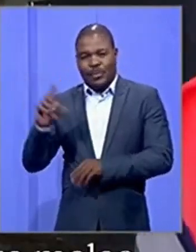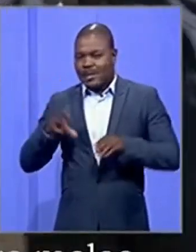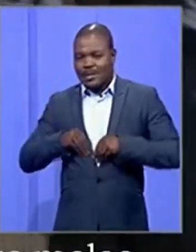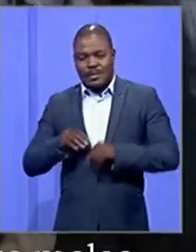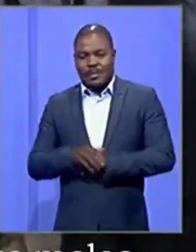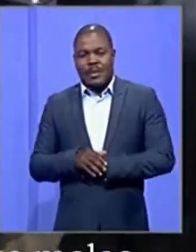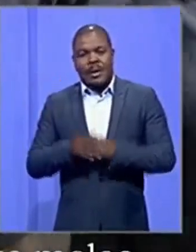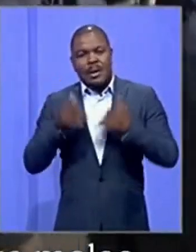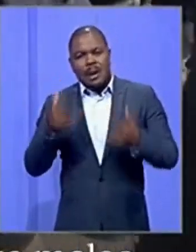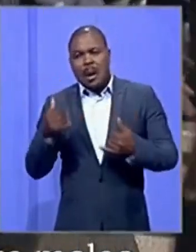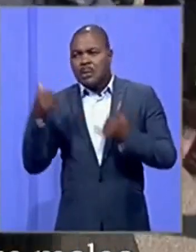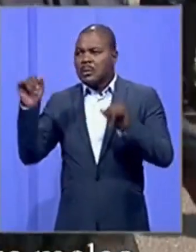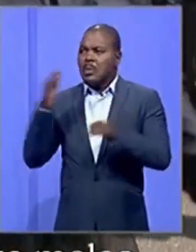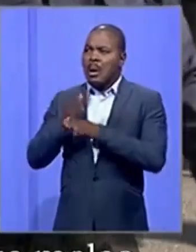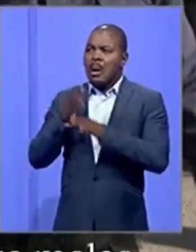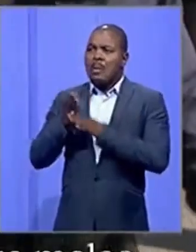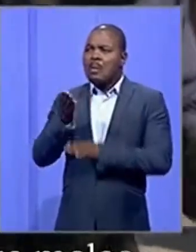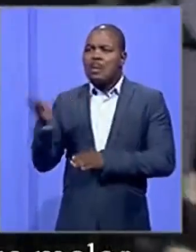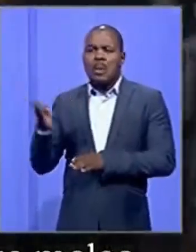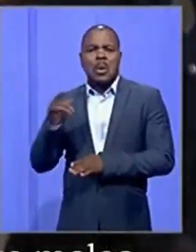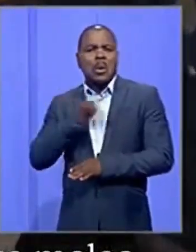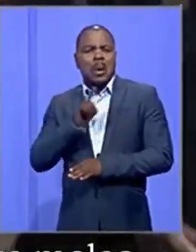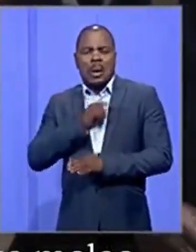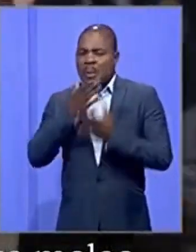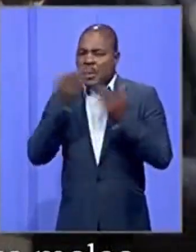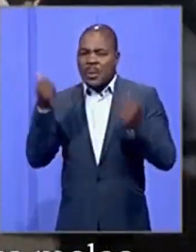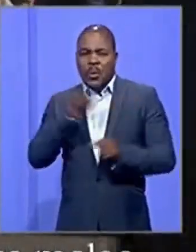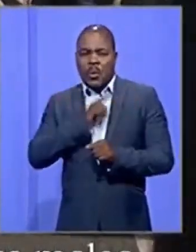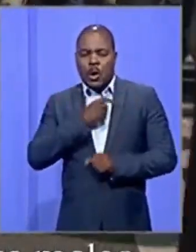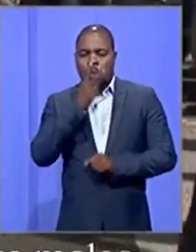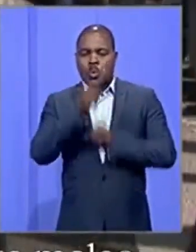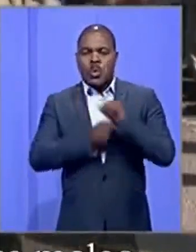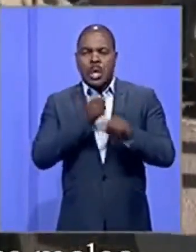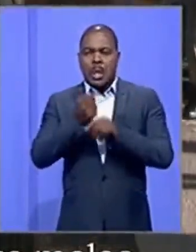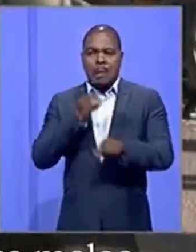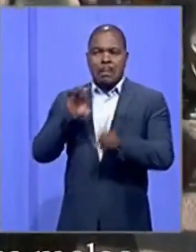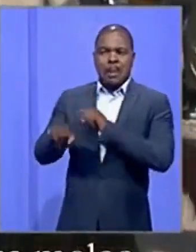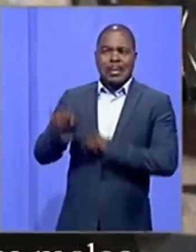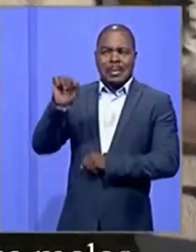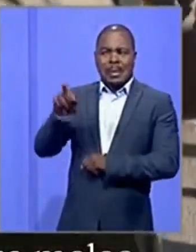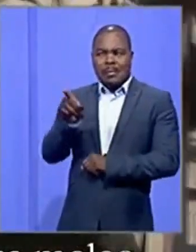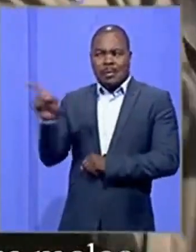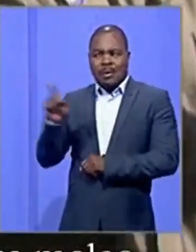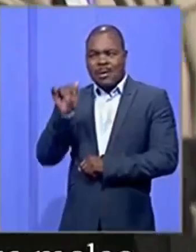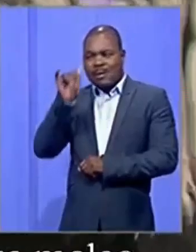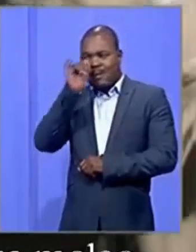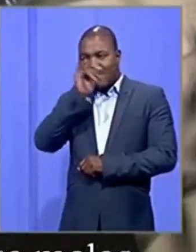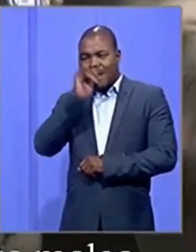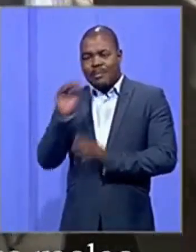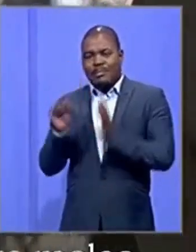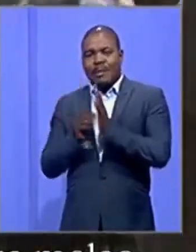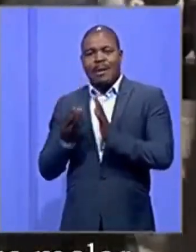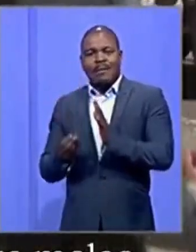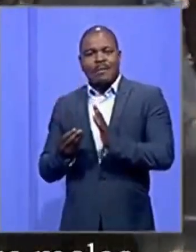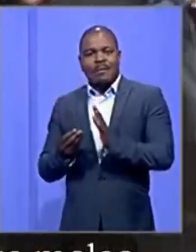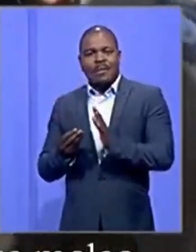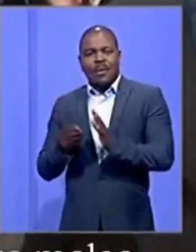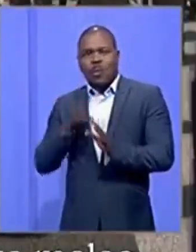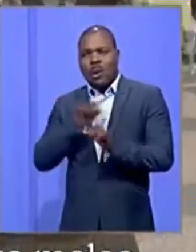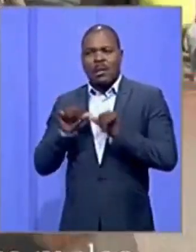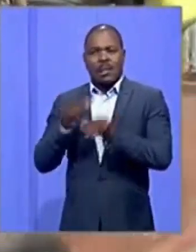batlhankela ba santse ba le mo tirong dingwaga di le 2 morago ga gore go lemogiwe fa ba na le rekoto ya bosenyi. Offense